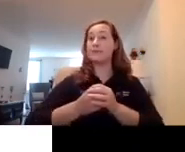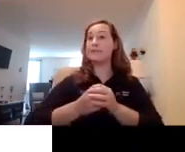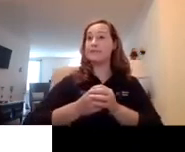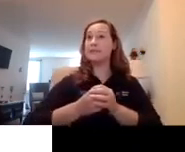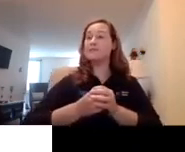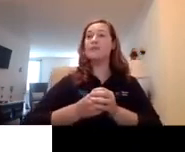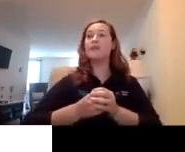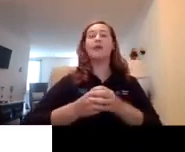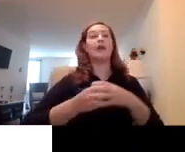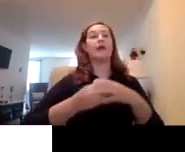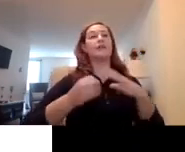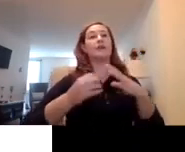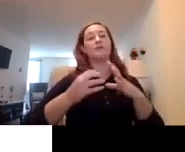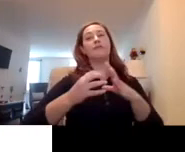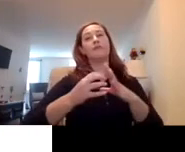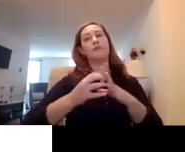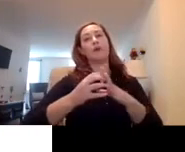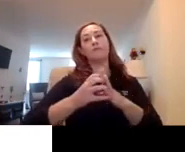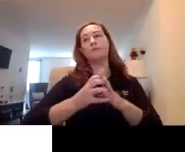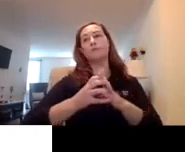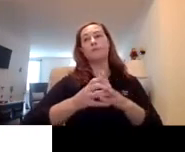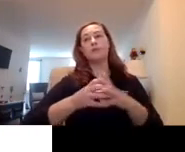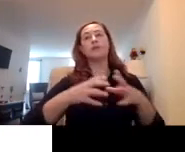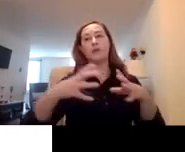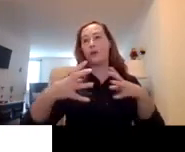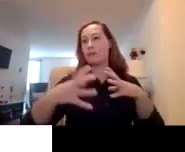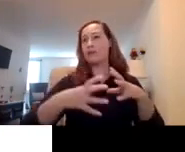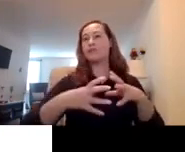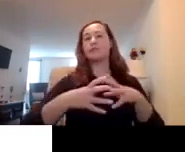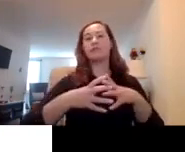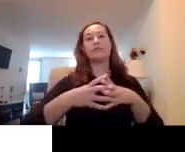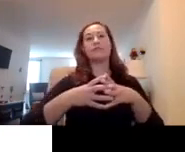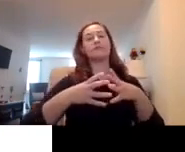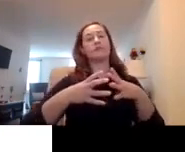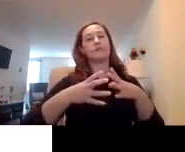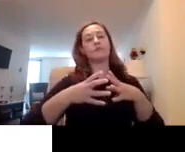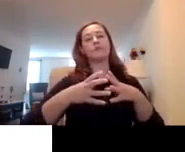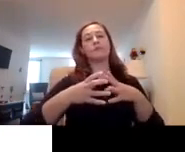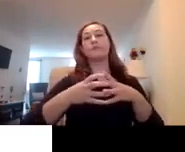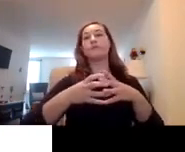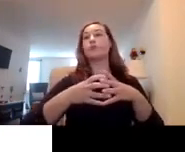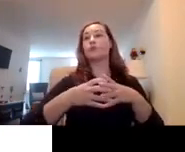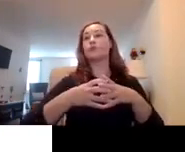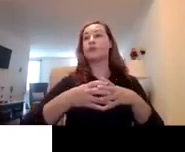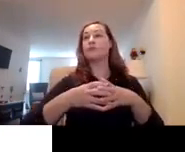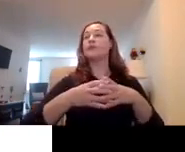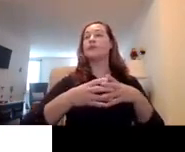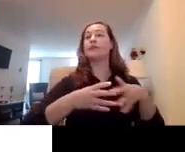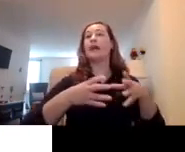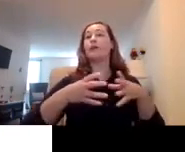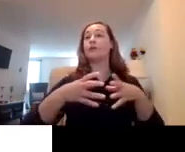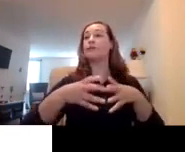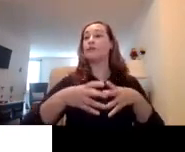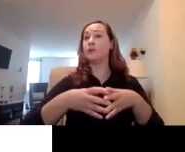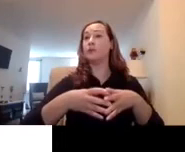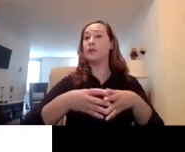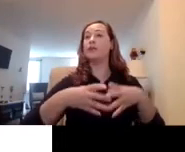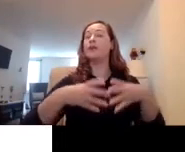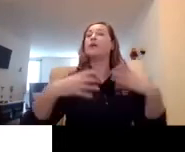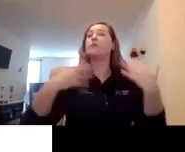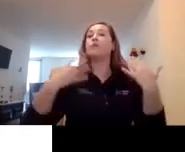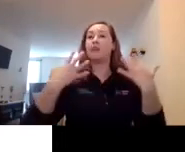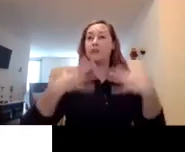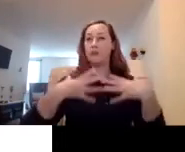be tested, and then for mom to be, arranged the visit for mom to be escorted in and out of the